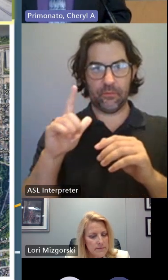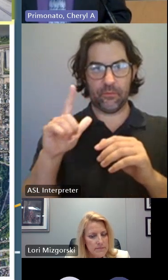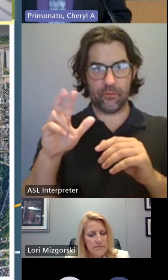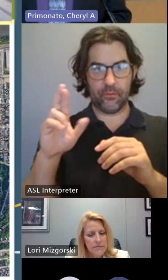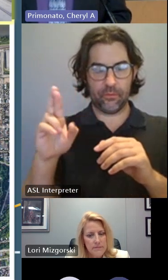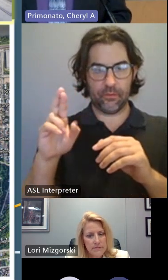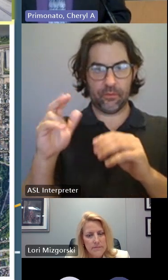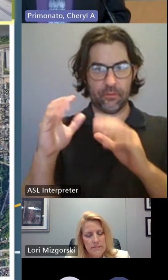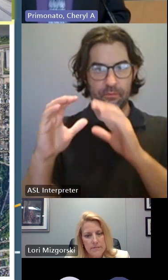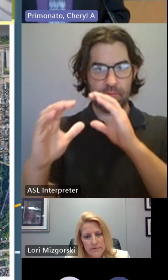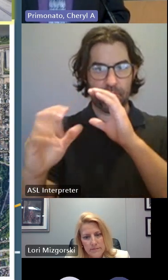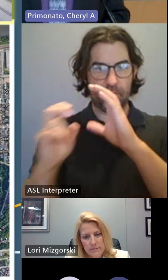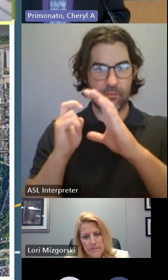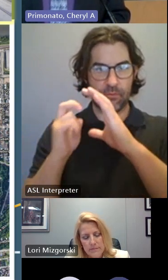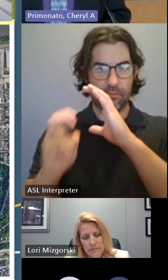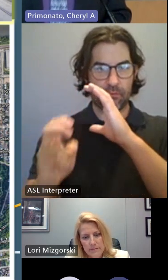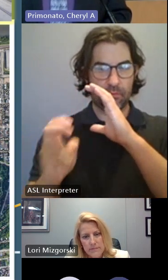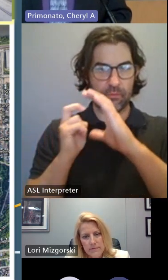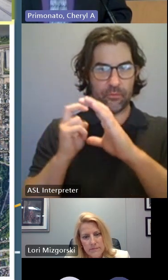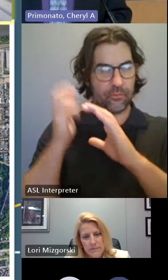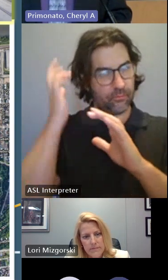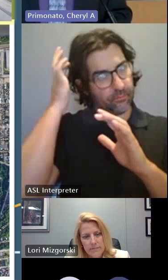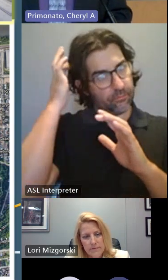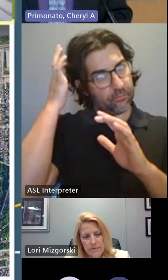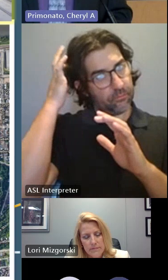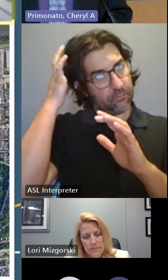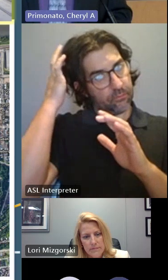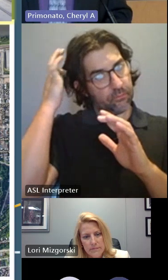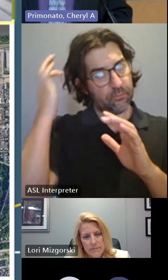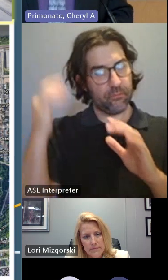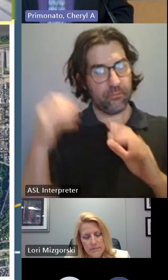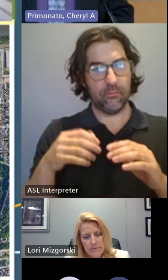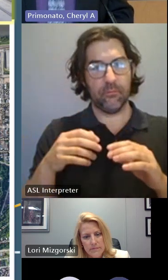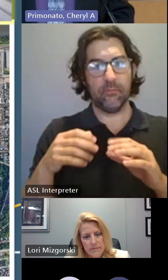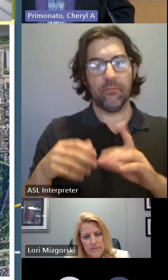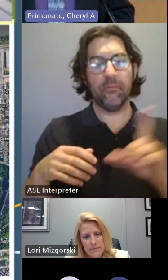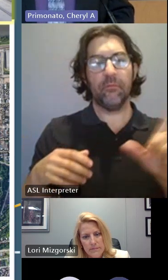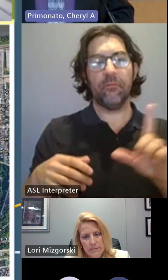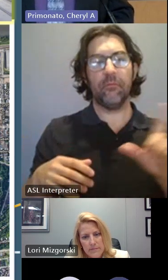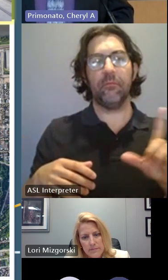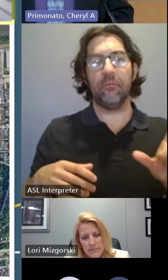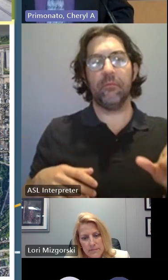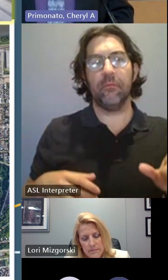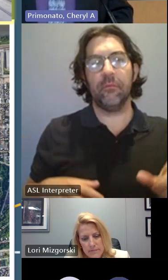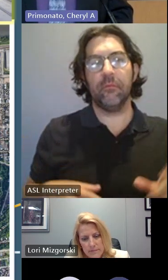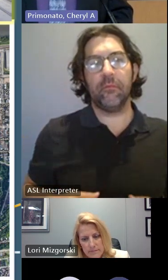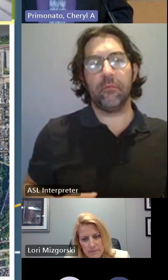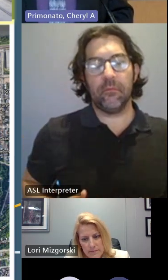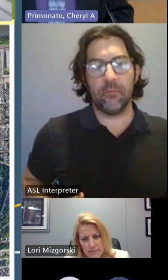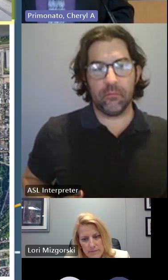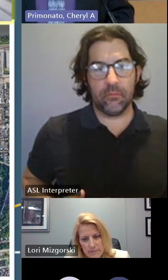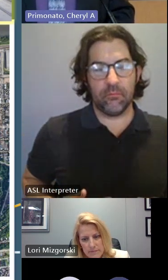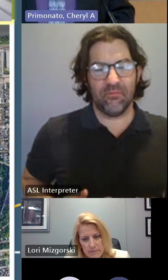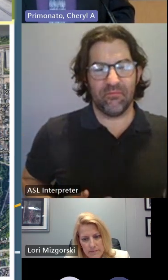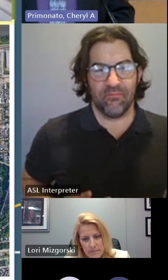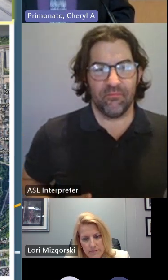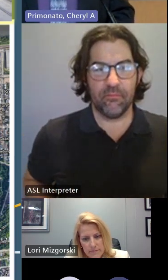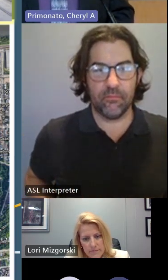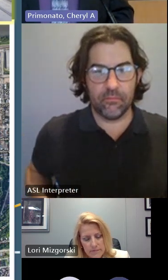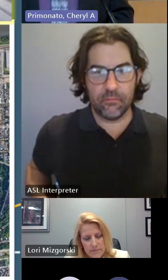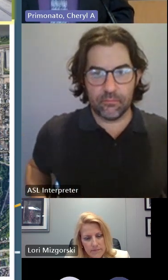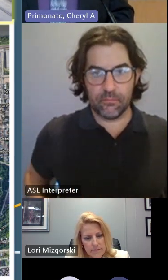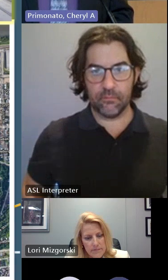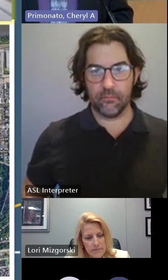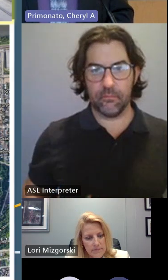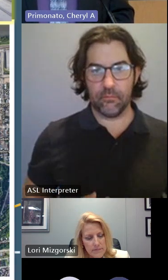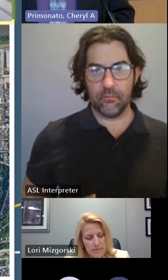traverse through the Mount Washington Tunnel. On the left-hand side is a location view that is